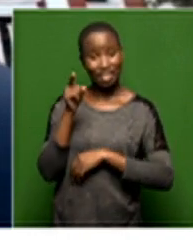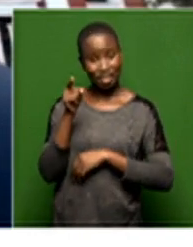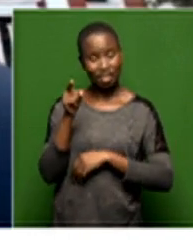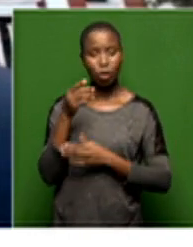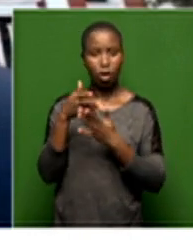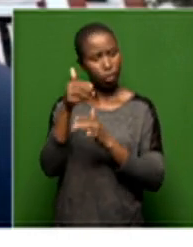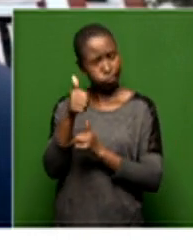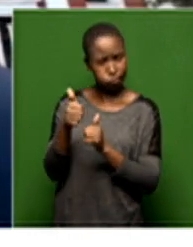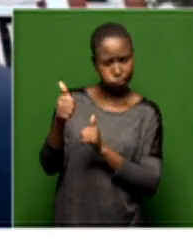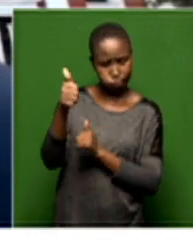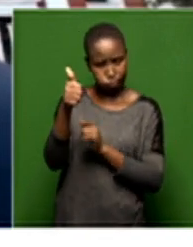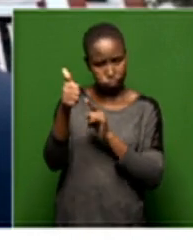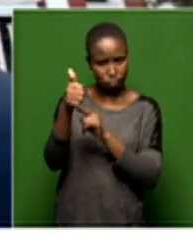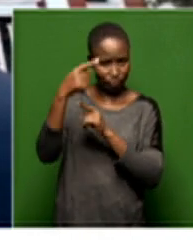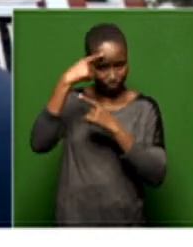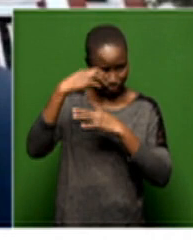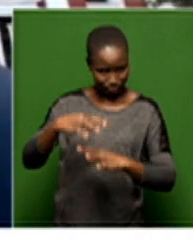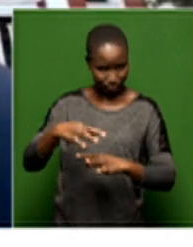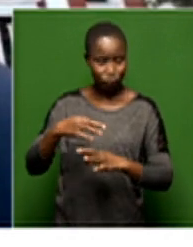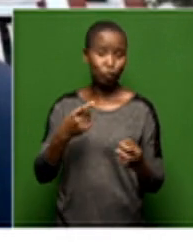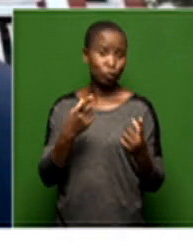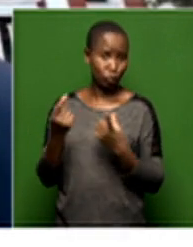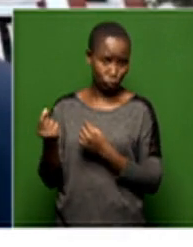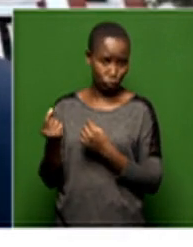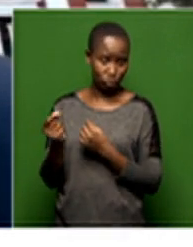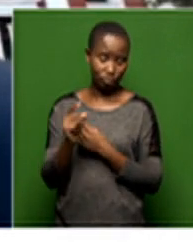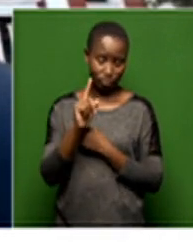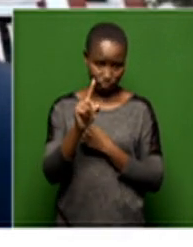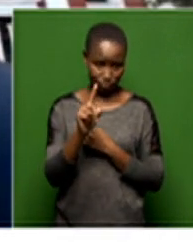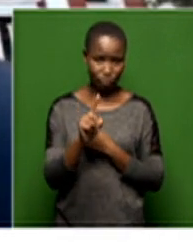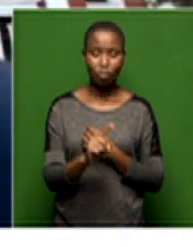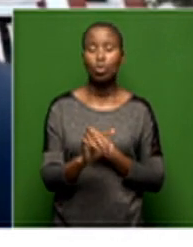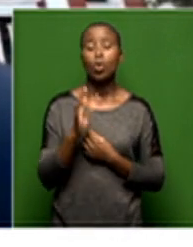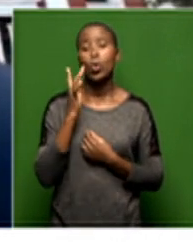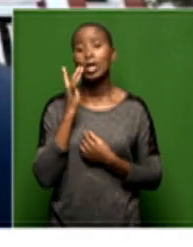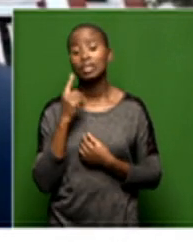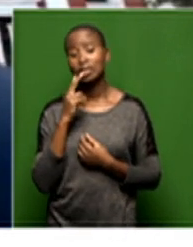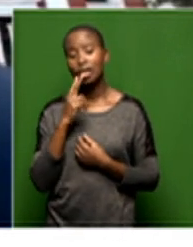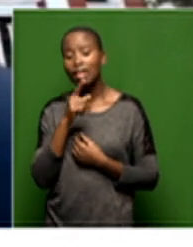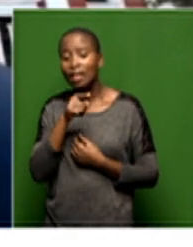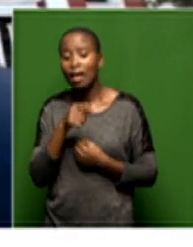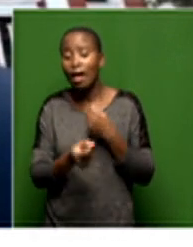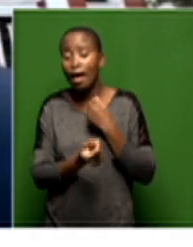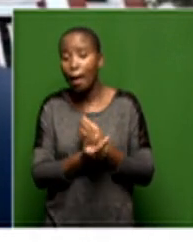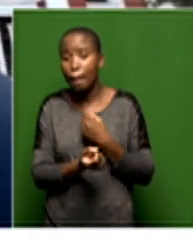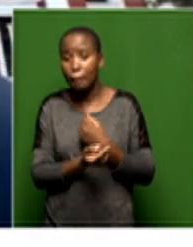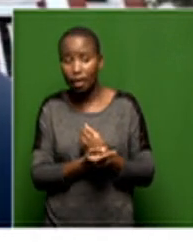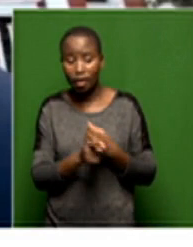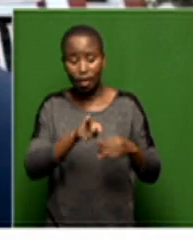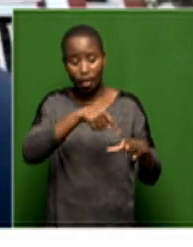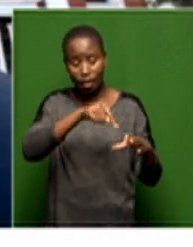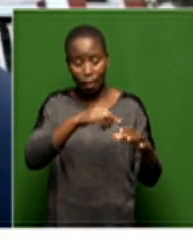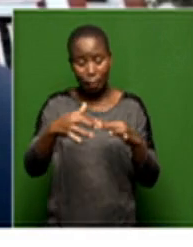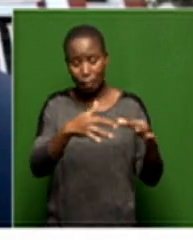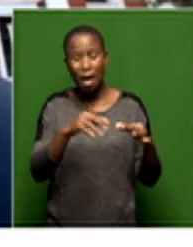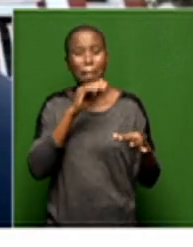the highest decision-making body, as it were. Now, interpreting that would not then say that there